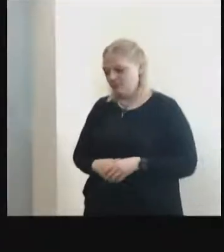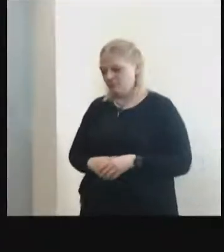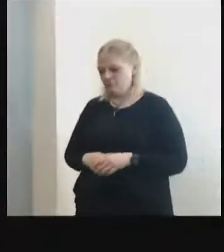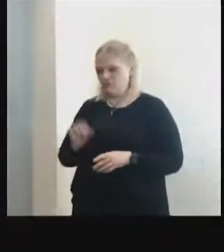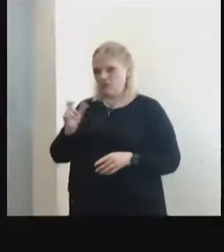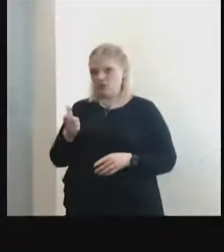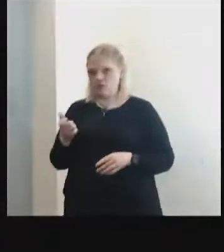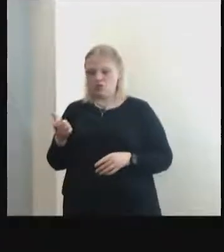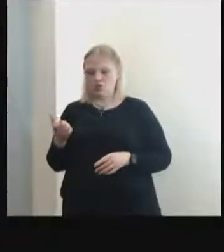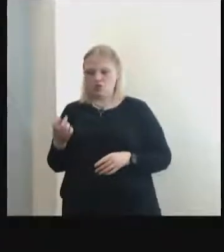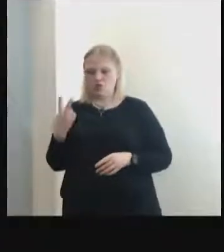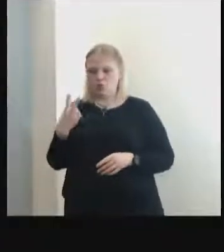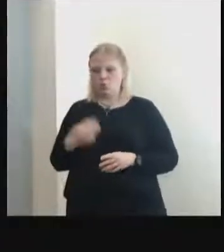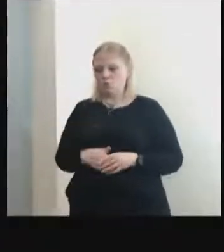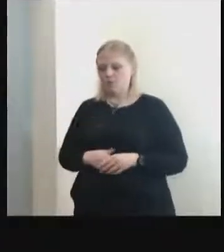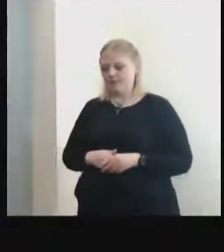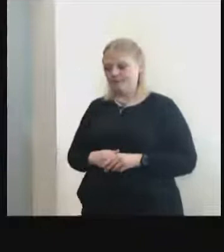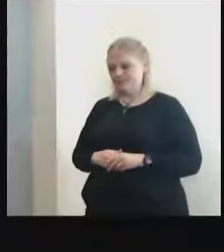Channel 2, Kelly Dudzik.